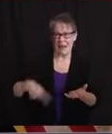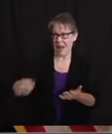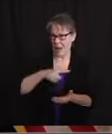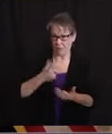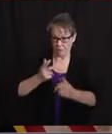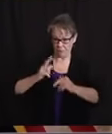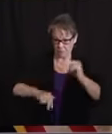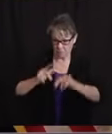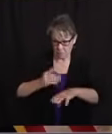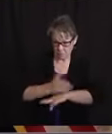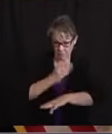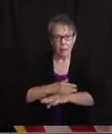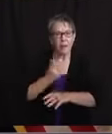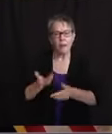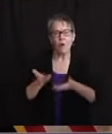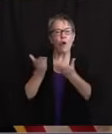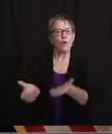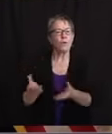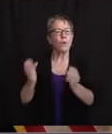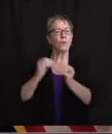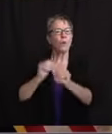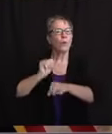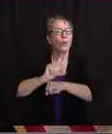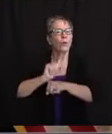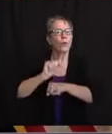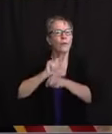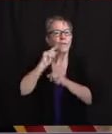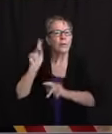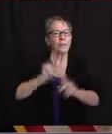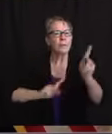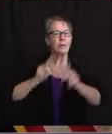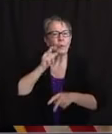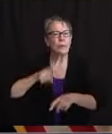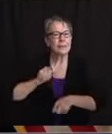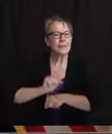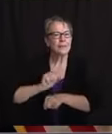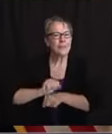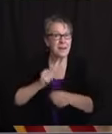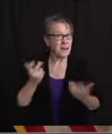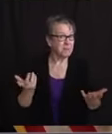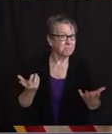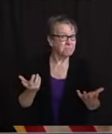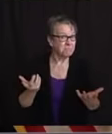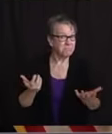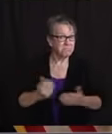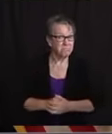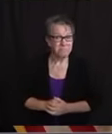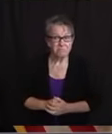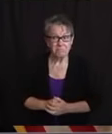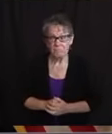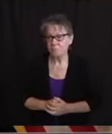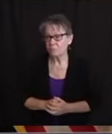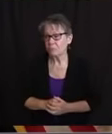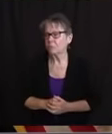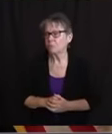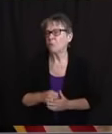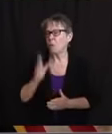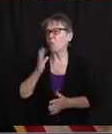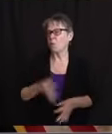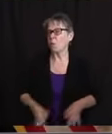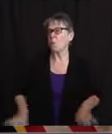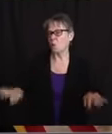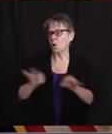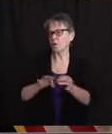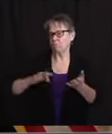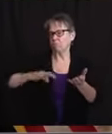is a huge boost underpinning our economic prospects going forward. We are a corridor state. We're the densest